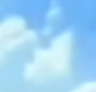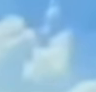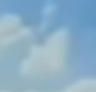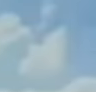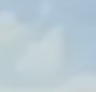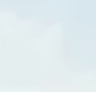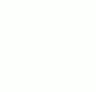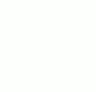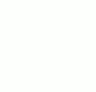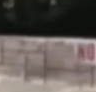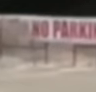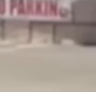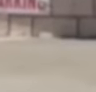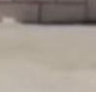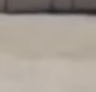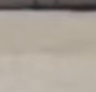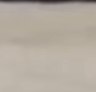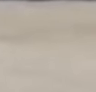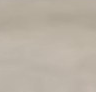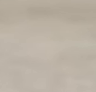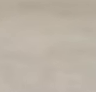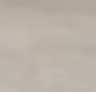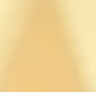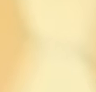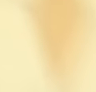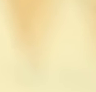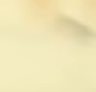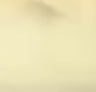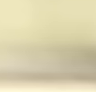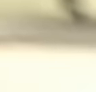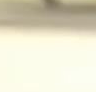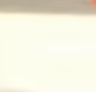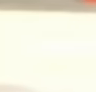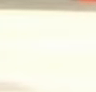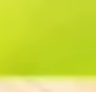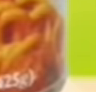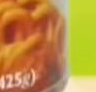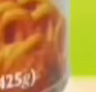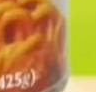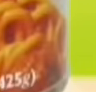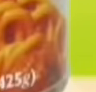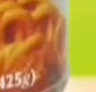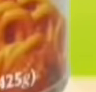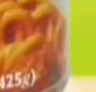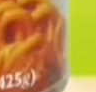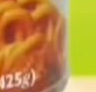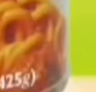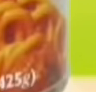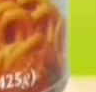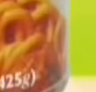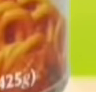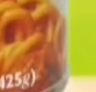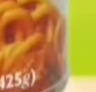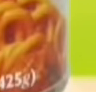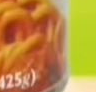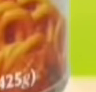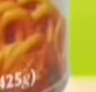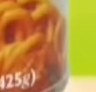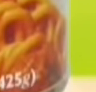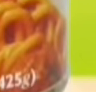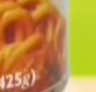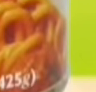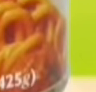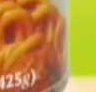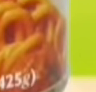Walk into any Super Value and Quality Supermarkets location and walk out with great savings like Libby Spaghetti and Meatballs, 15